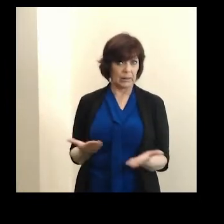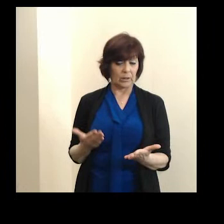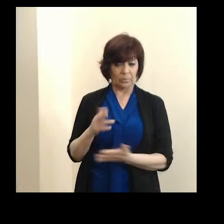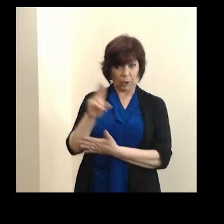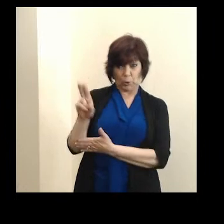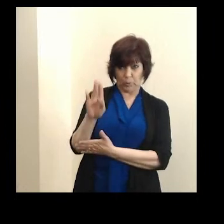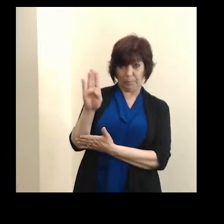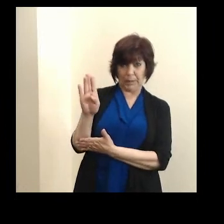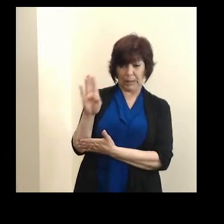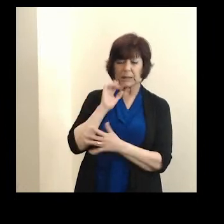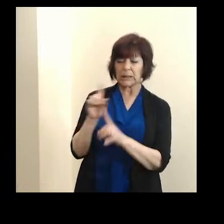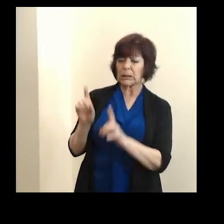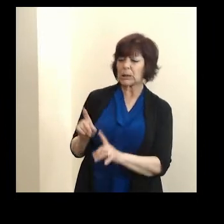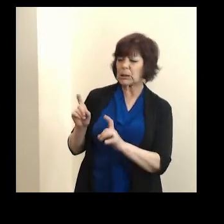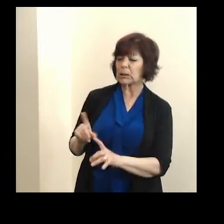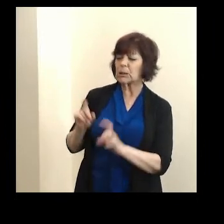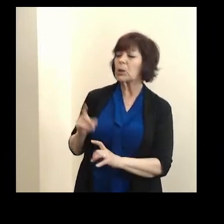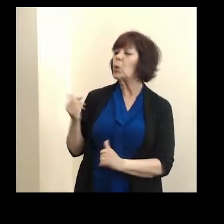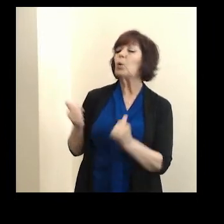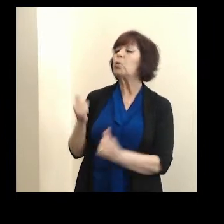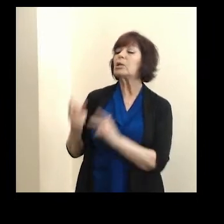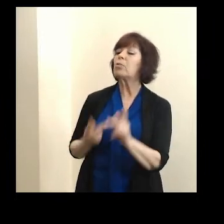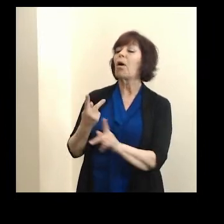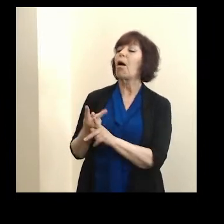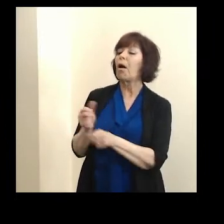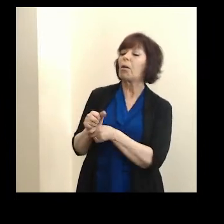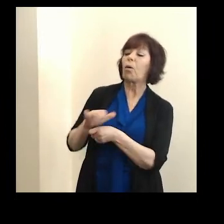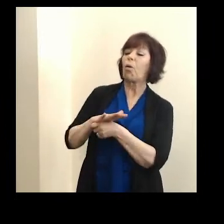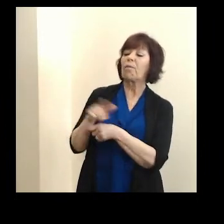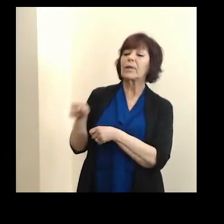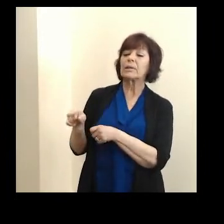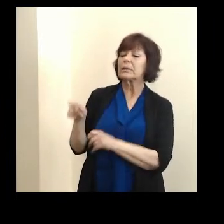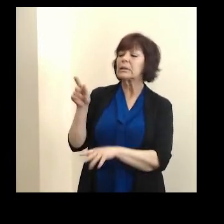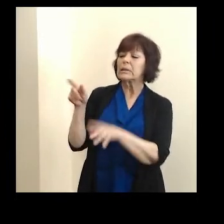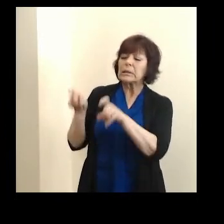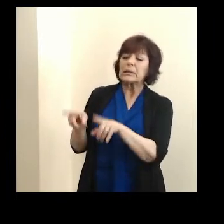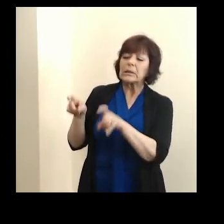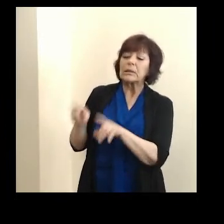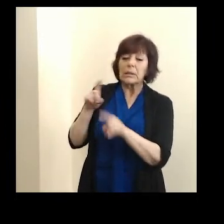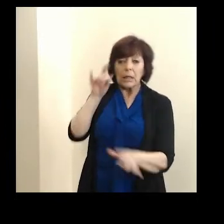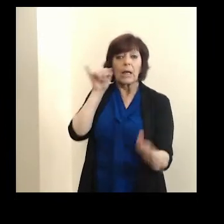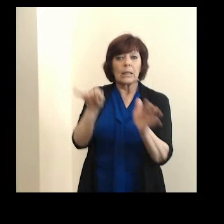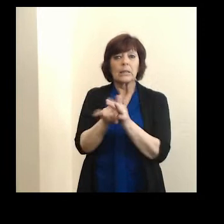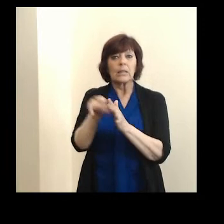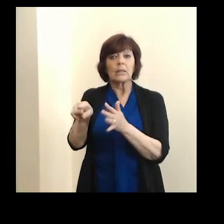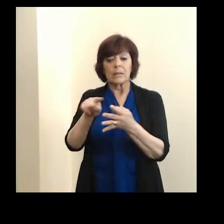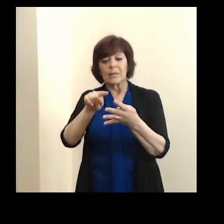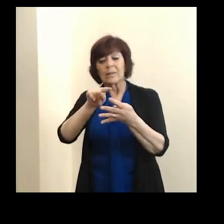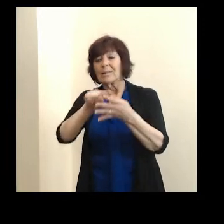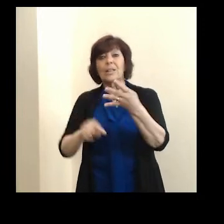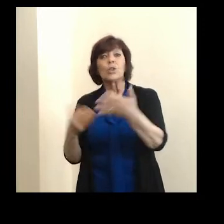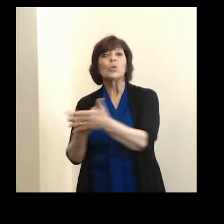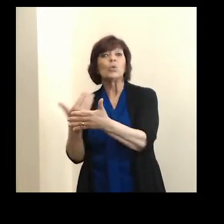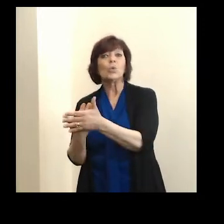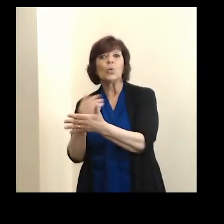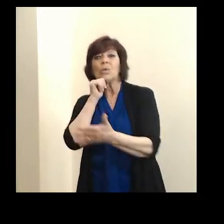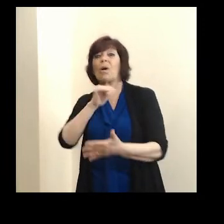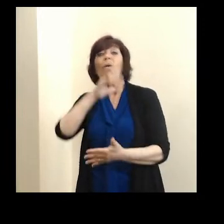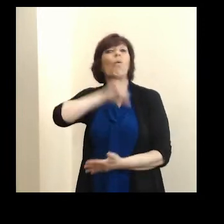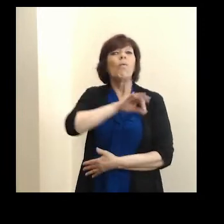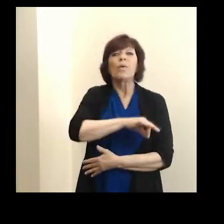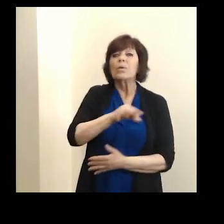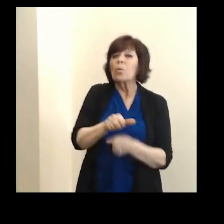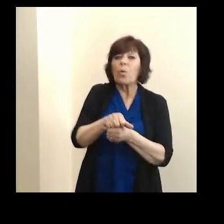of Buffalo School of Medicine's Genome Institute identified them being variant-based. So we know that